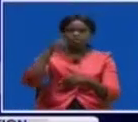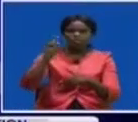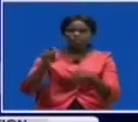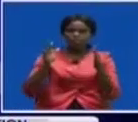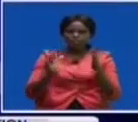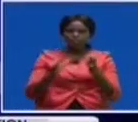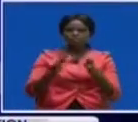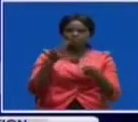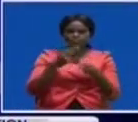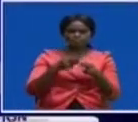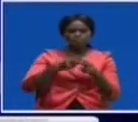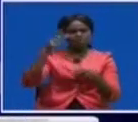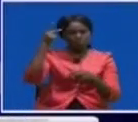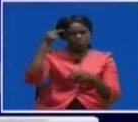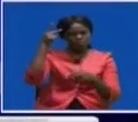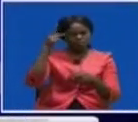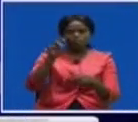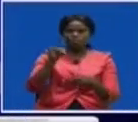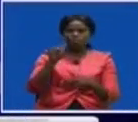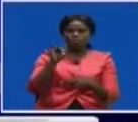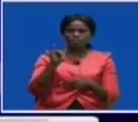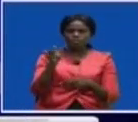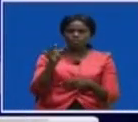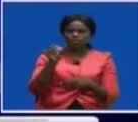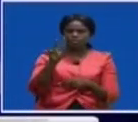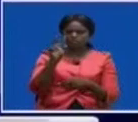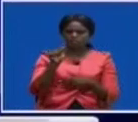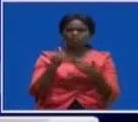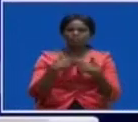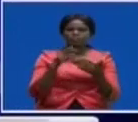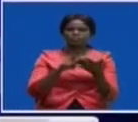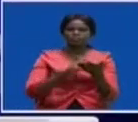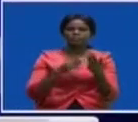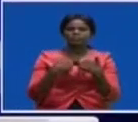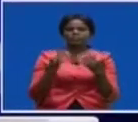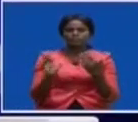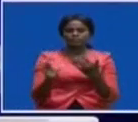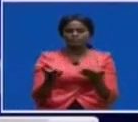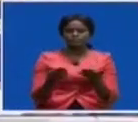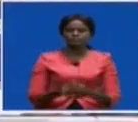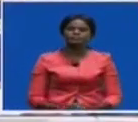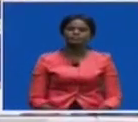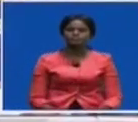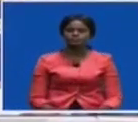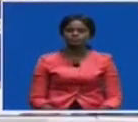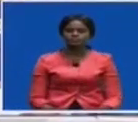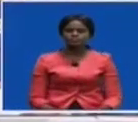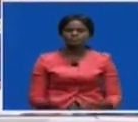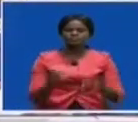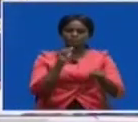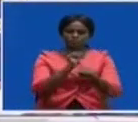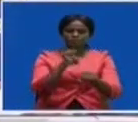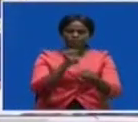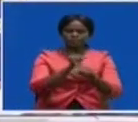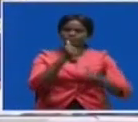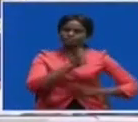Commander Lieutenant General Paul Mihova. Tambuyu Katota reports. He has served in the army